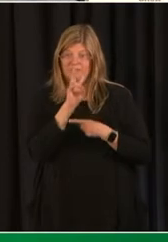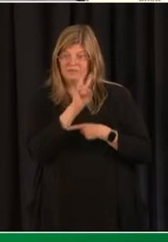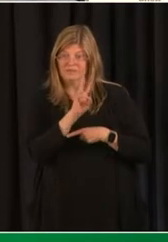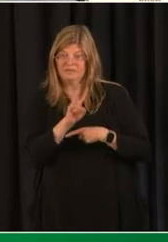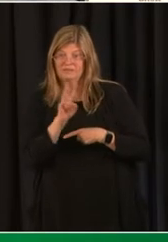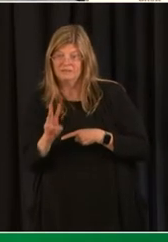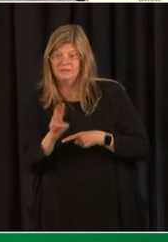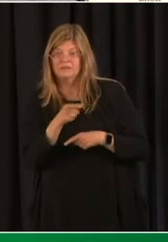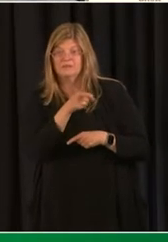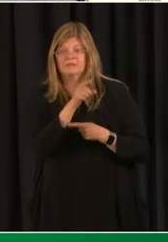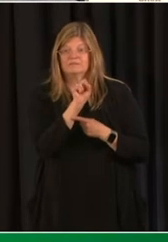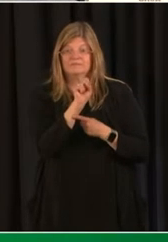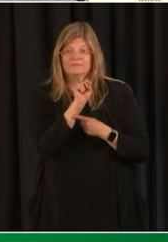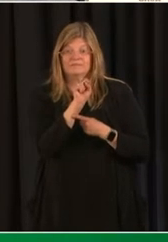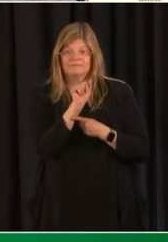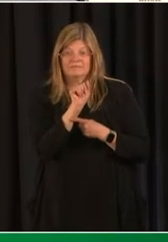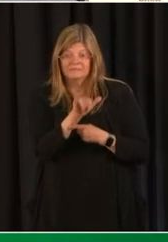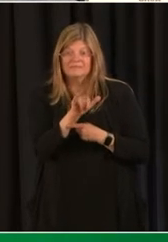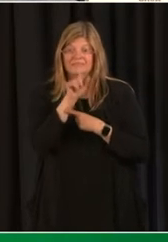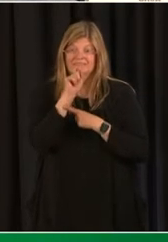is